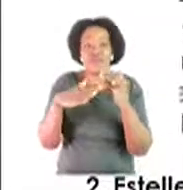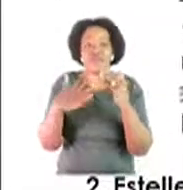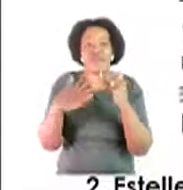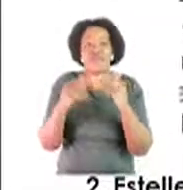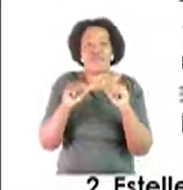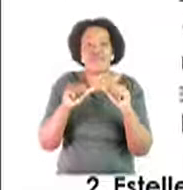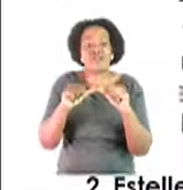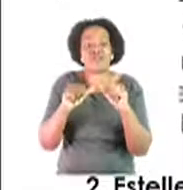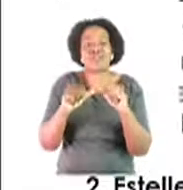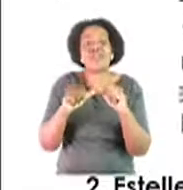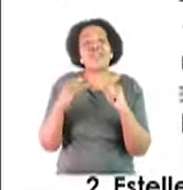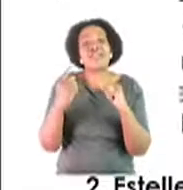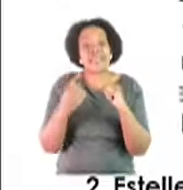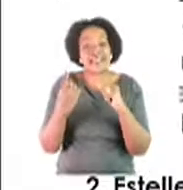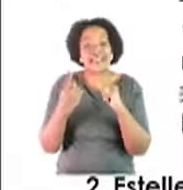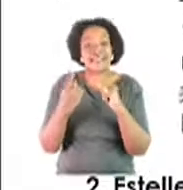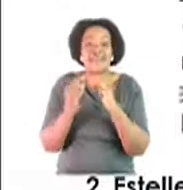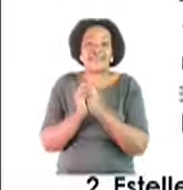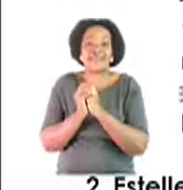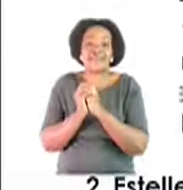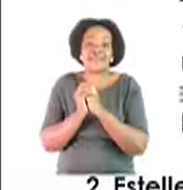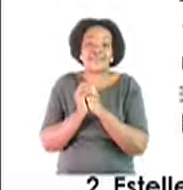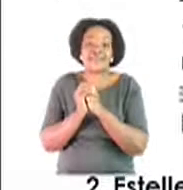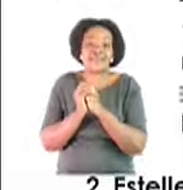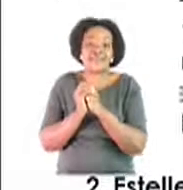5, you have to do it on your own.